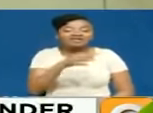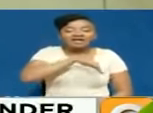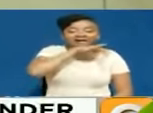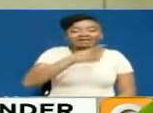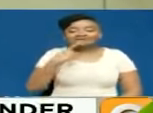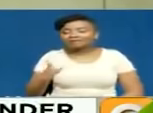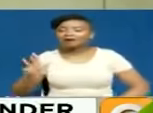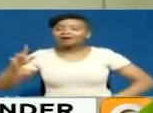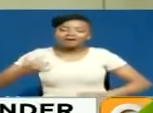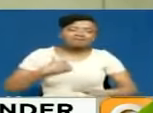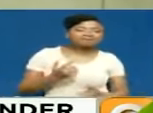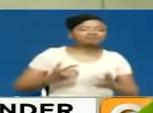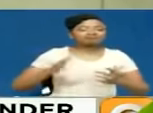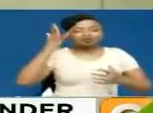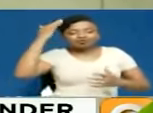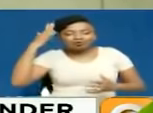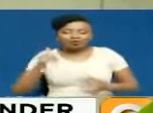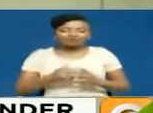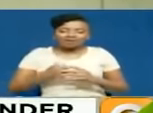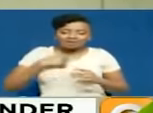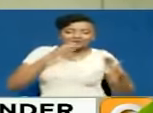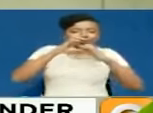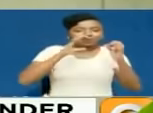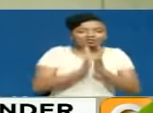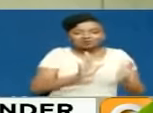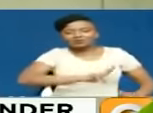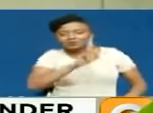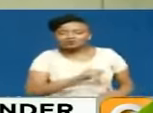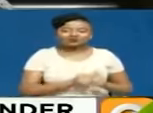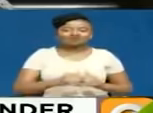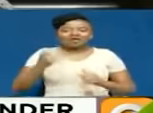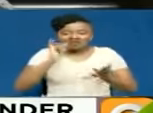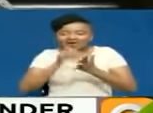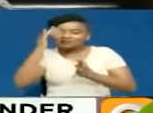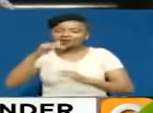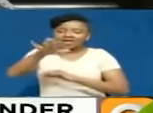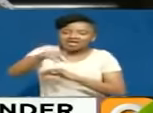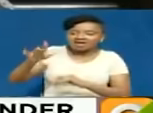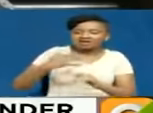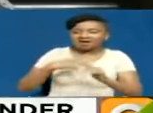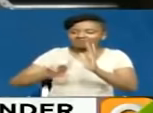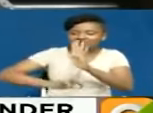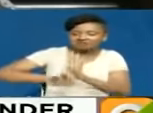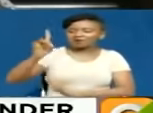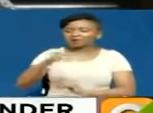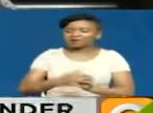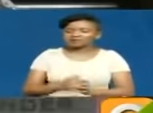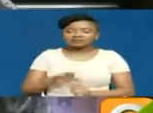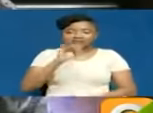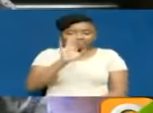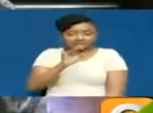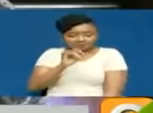of development in region, saying that, I am the one who talked to the president, that is why you have this, you've seen. If you think this government is not